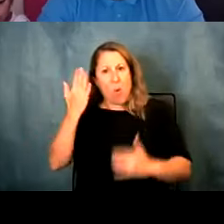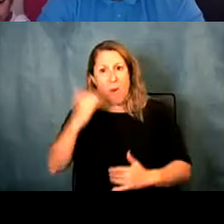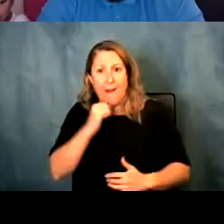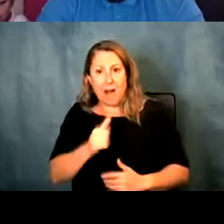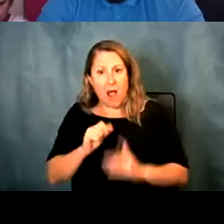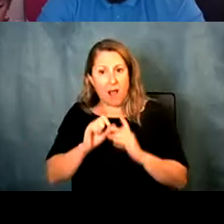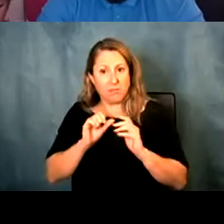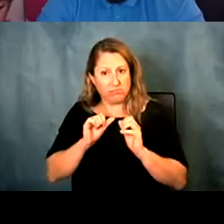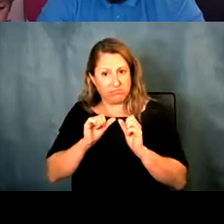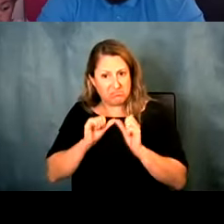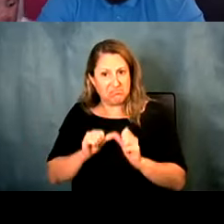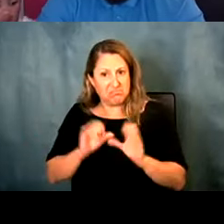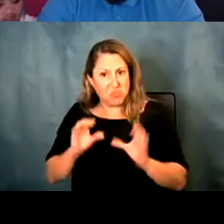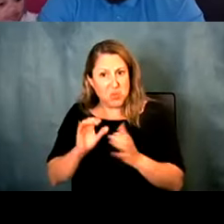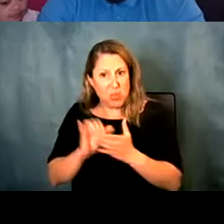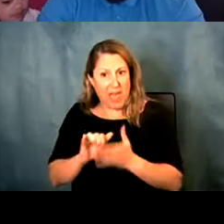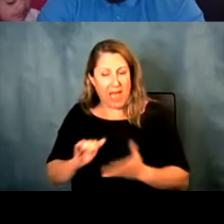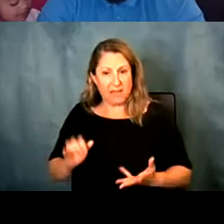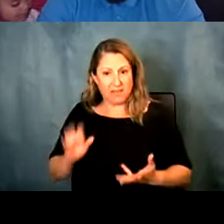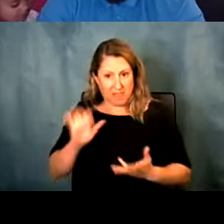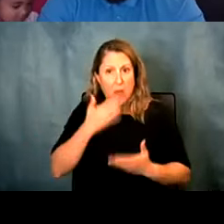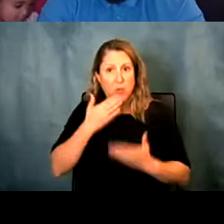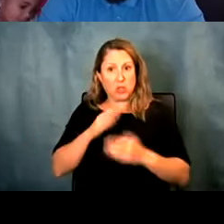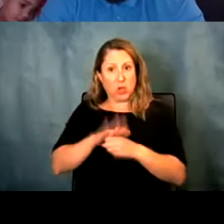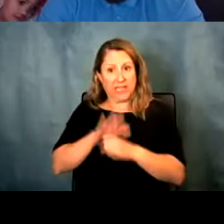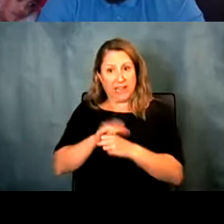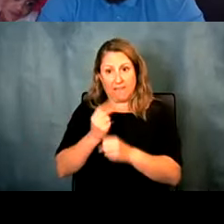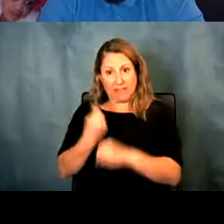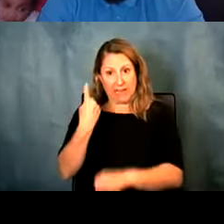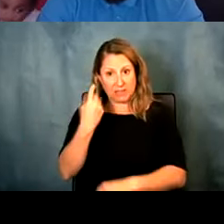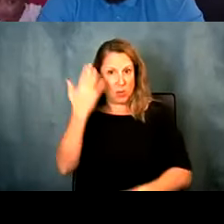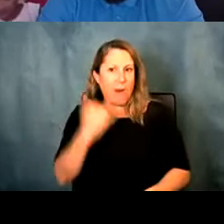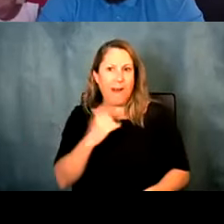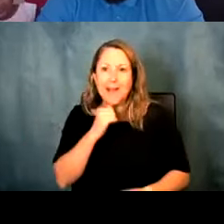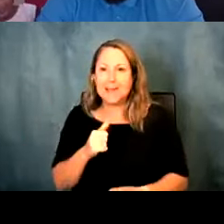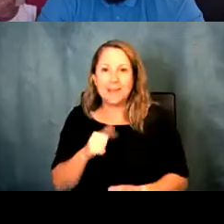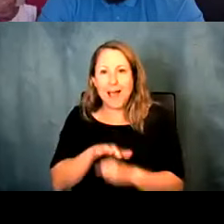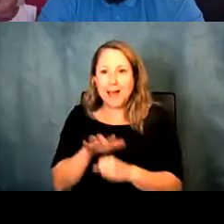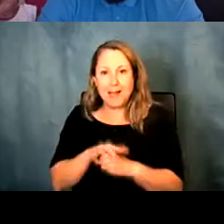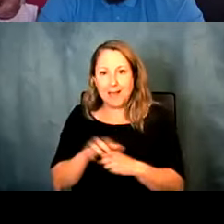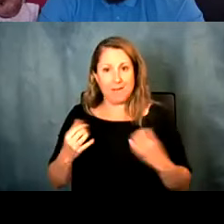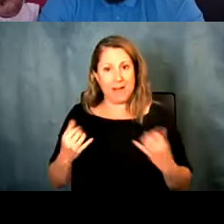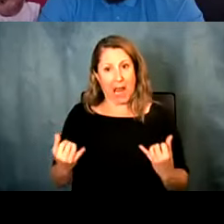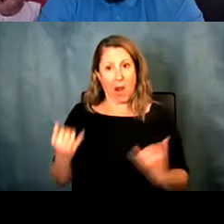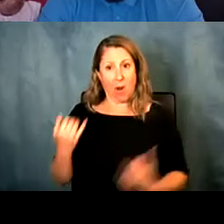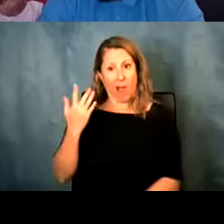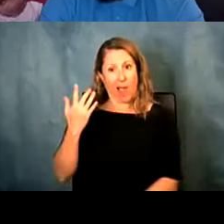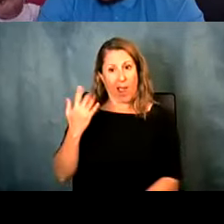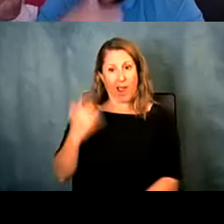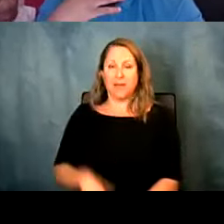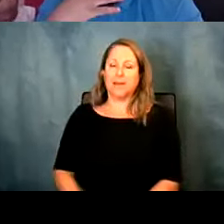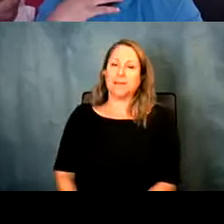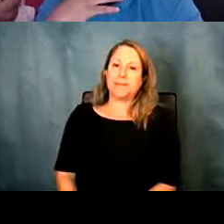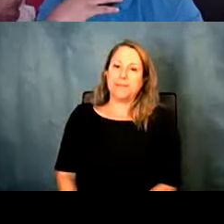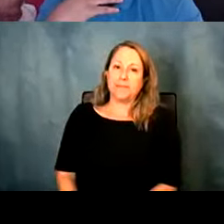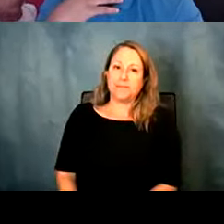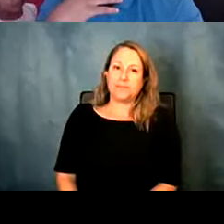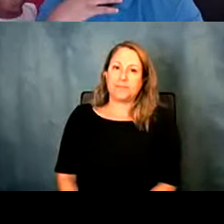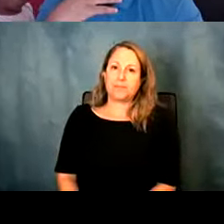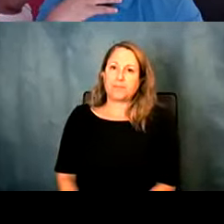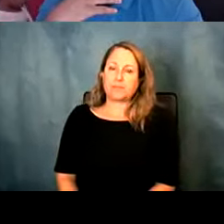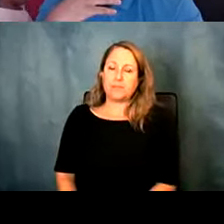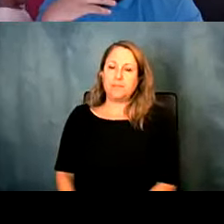that? Like, that was good enough in 2020. Why is that not good enough in 2021? And one of the key things I want to